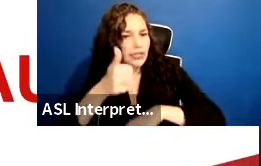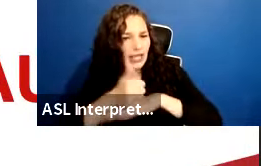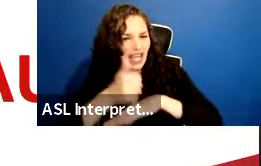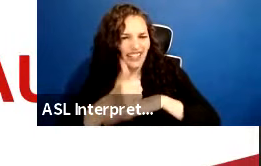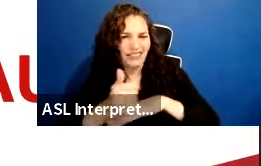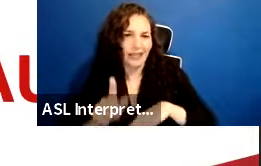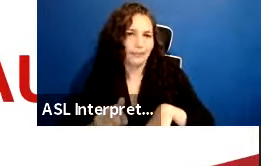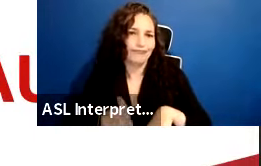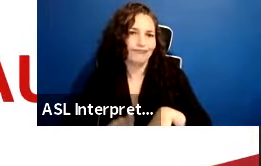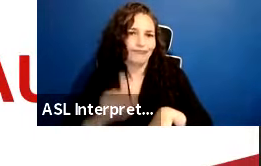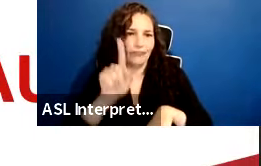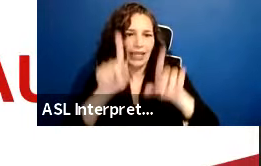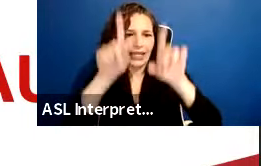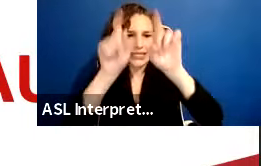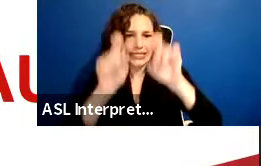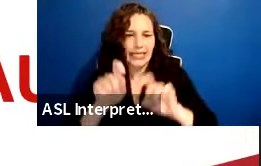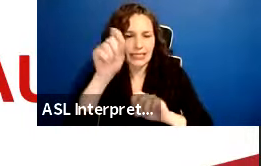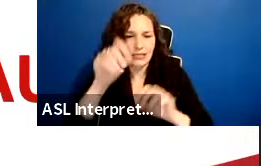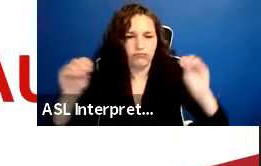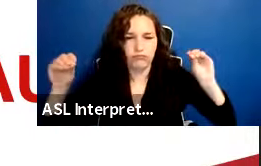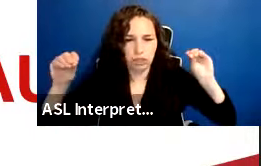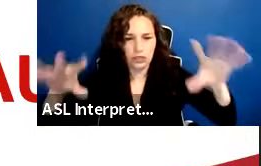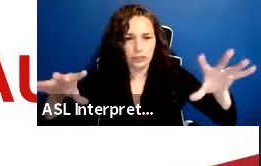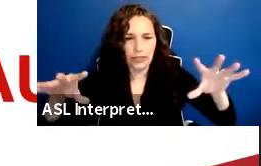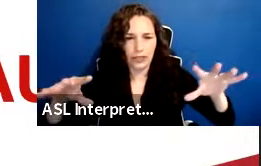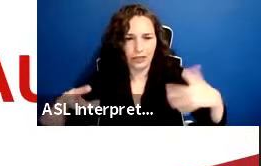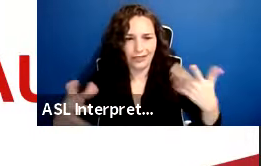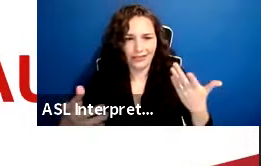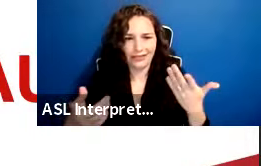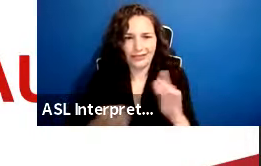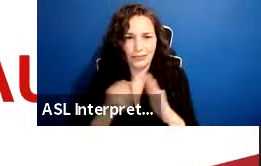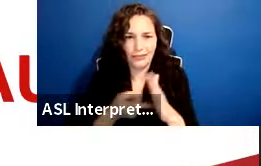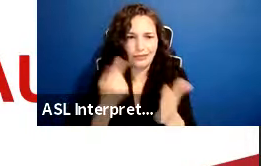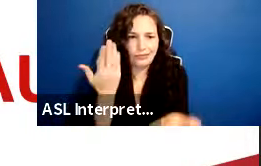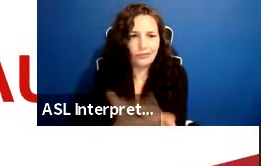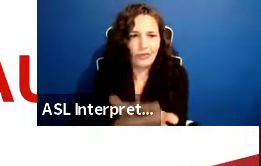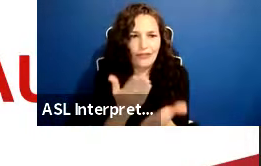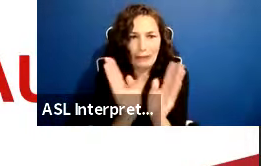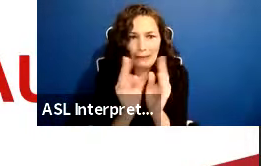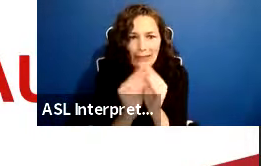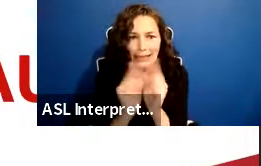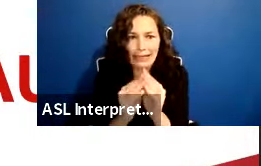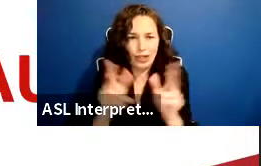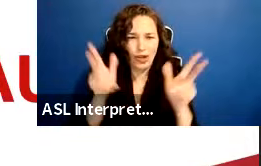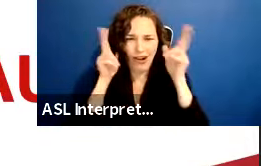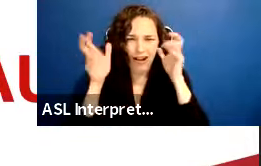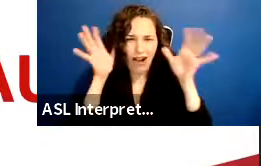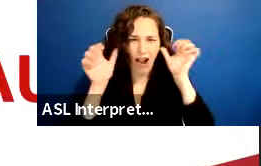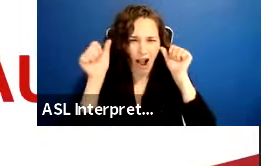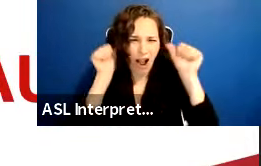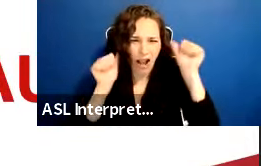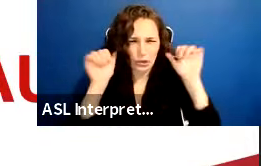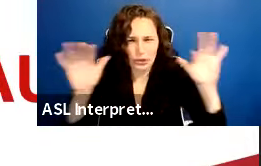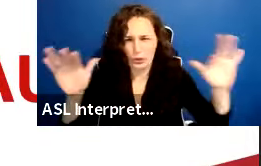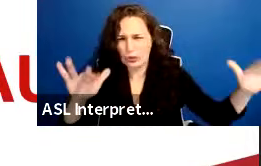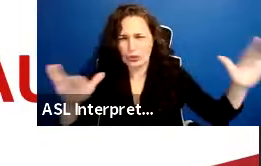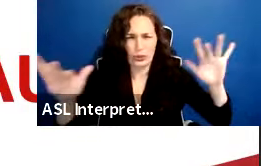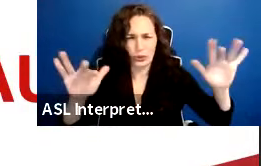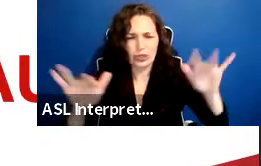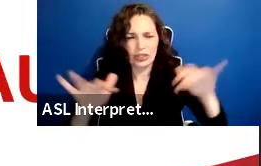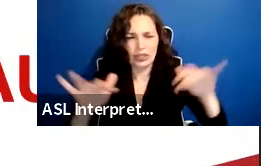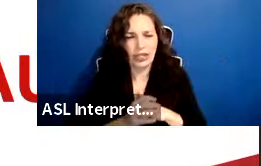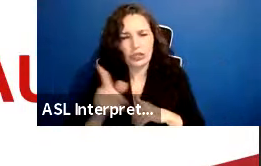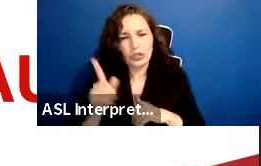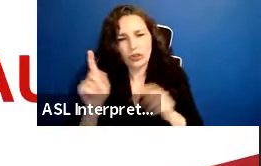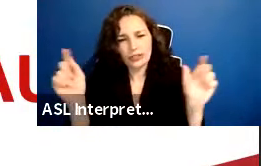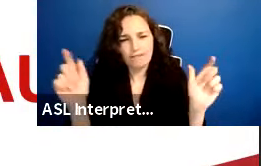sometimes you'll enter a meeting and you'll discover your audio is not connected correctly. You can use that button to deduce why that's